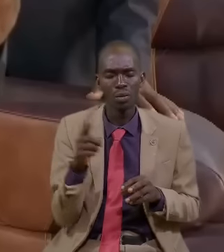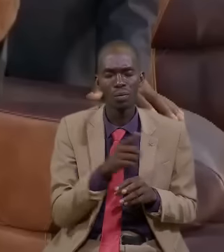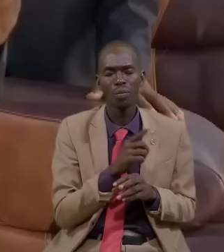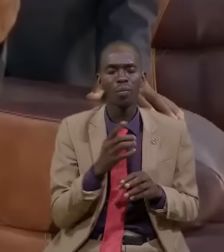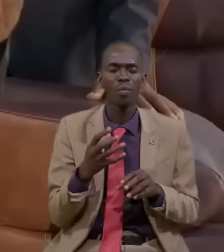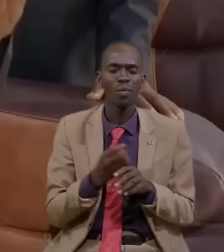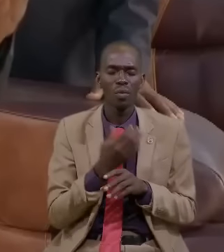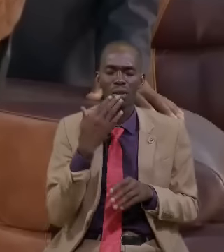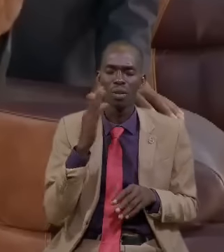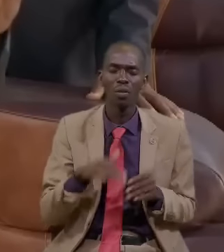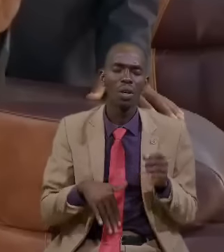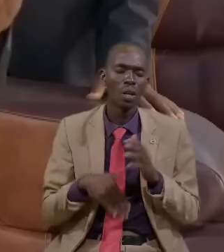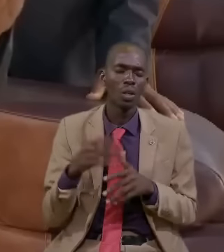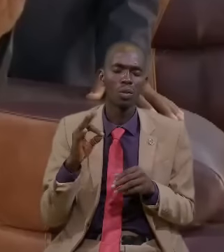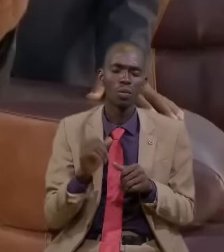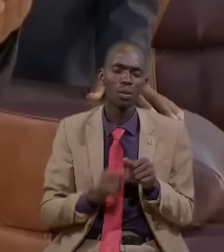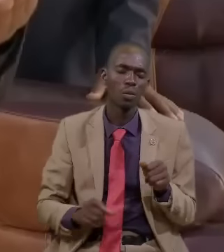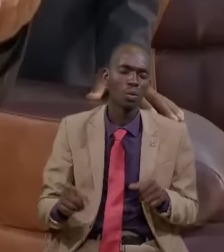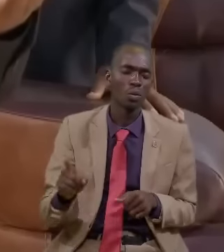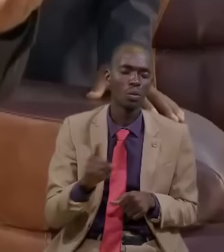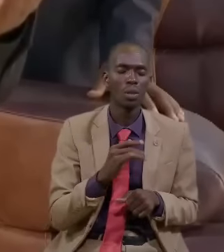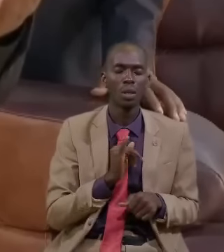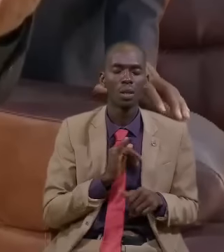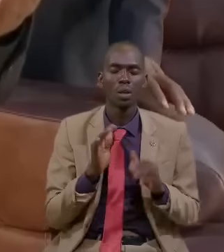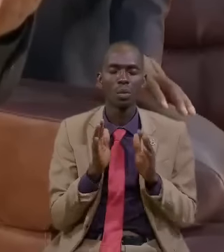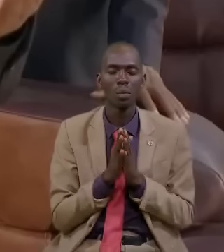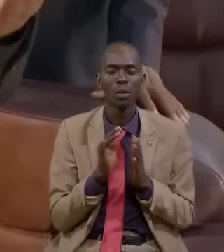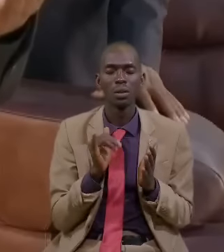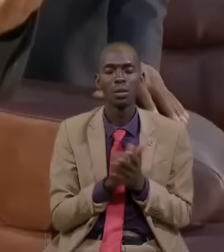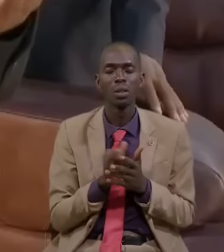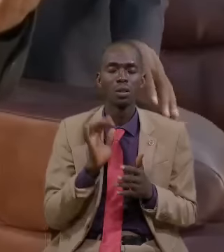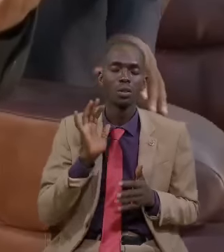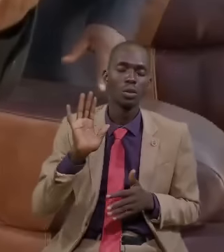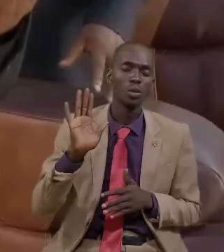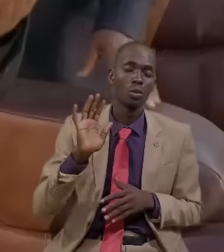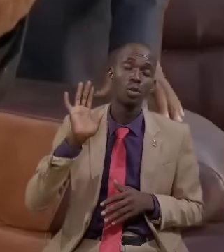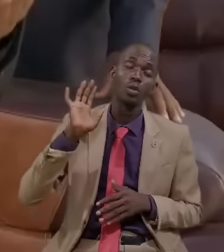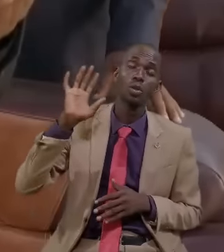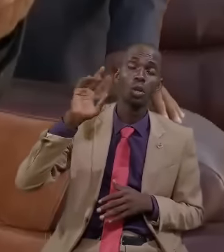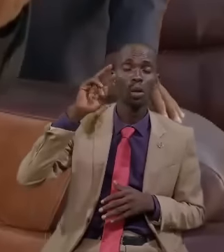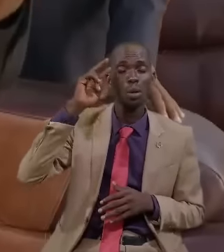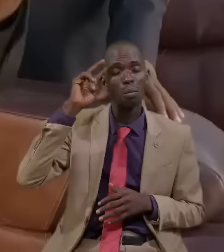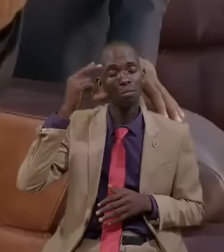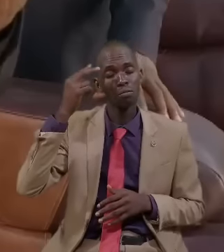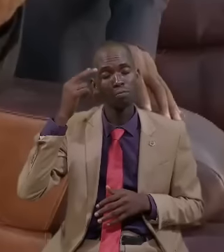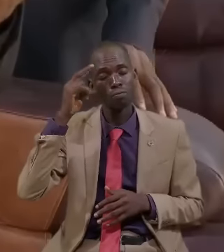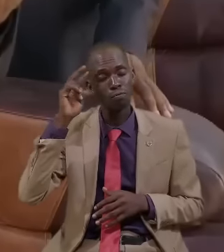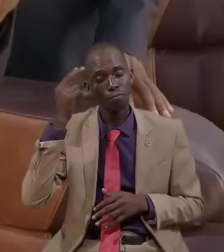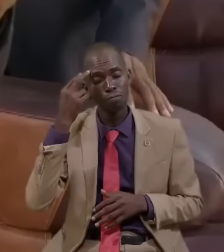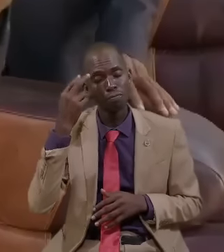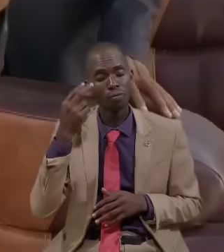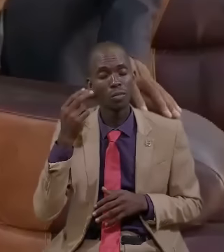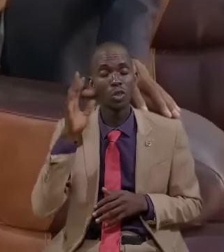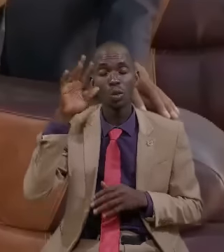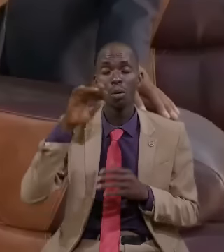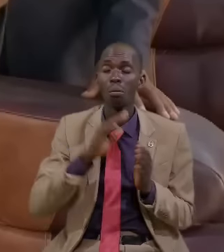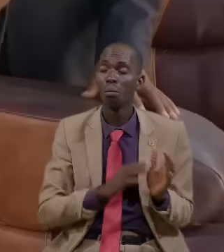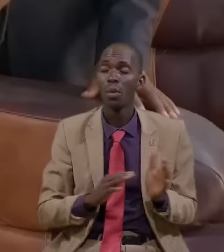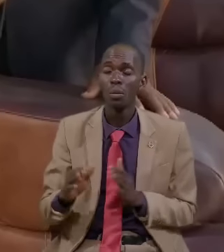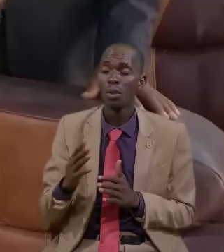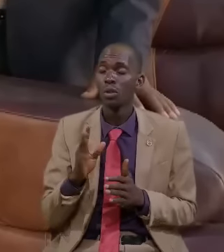away from everyone. And I pray that your purpose, your plan will be fulfilled in the life of everyone as we